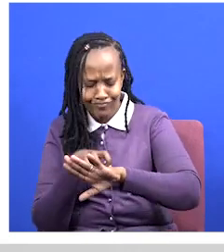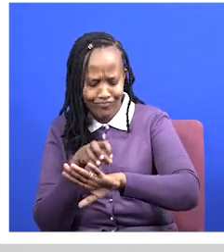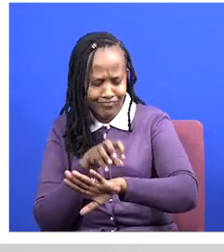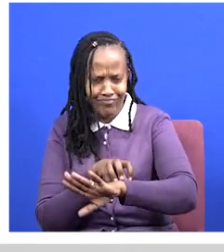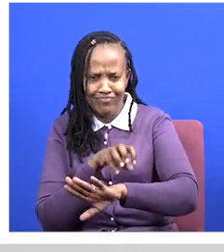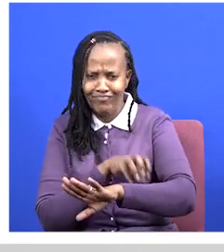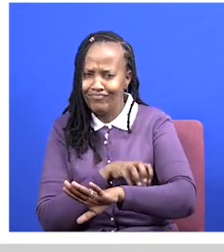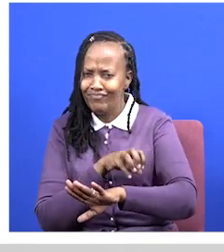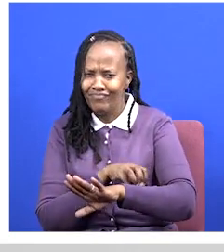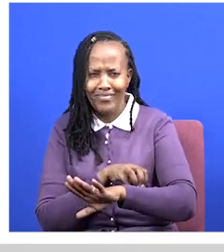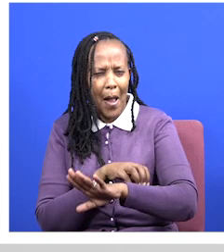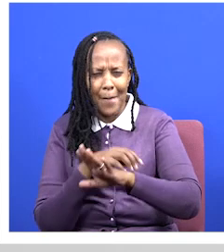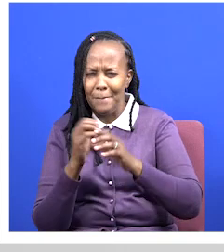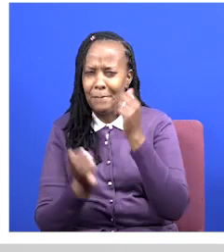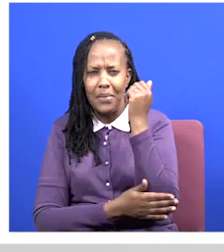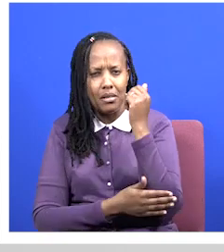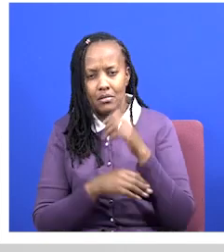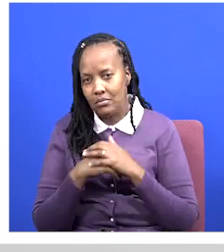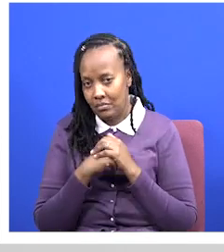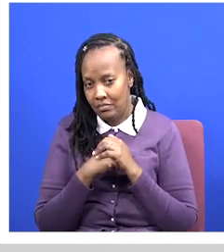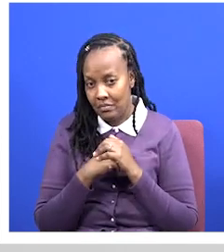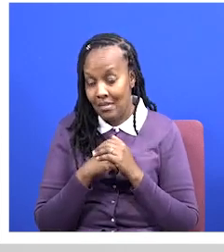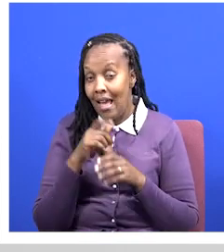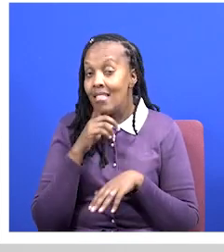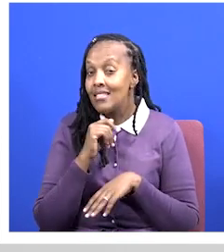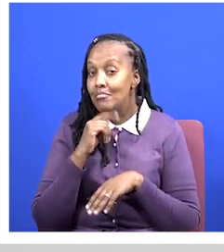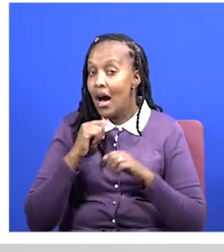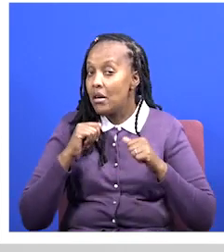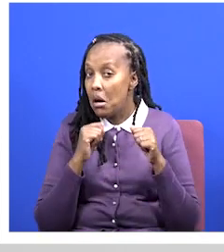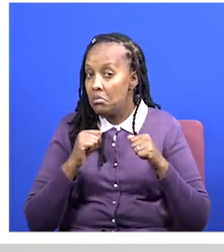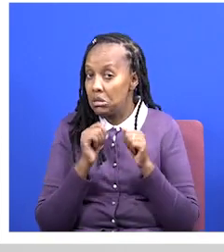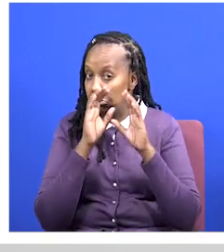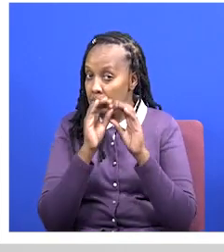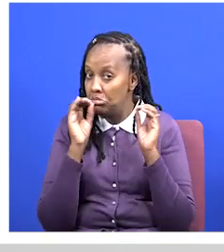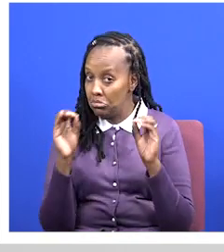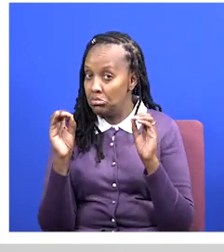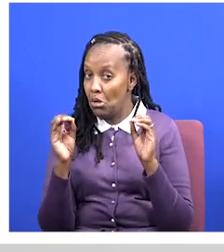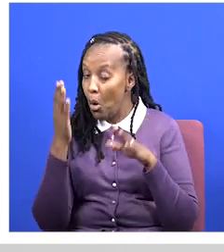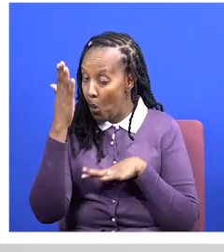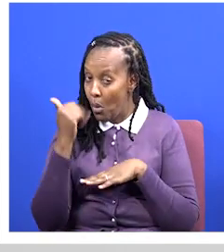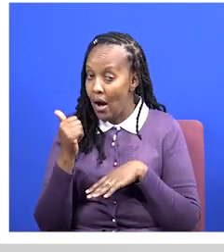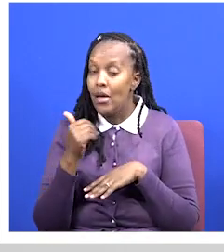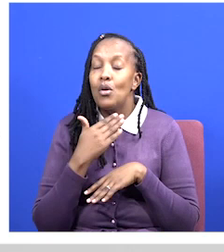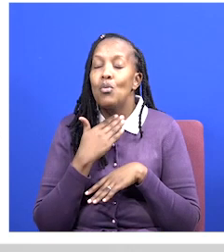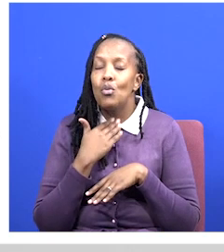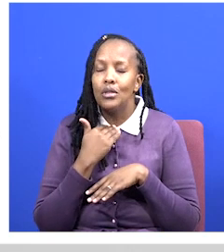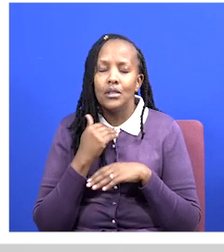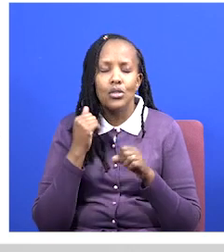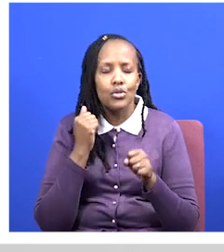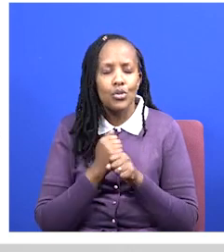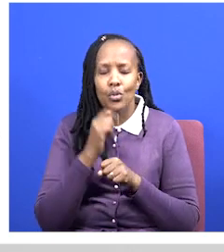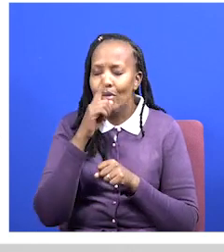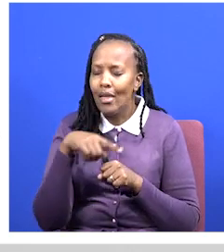disease. Job was not happy because Job always wanted to do the